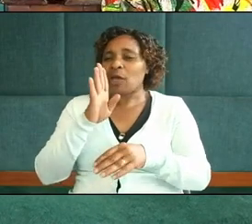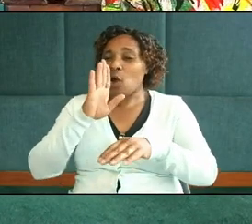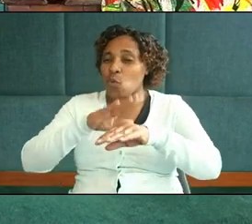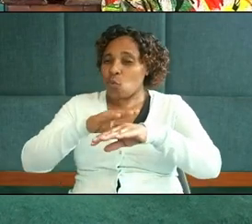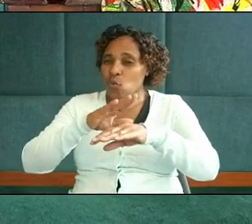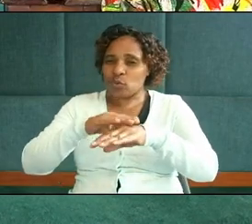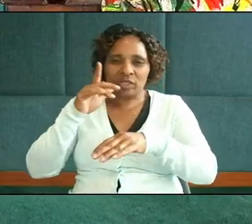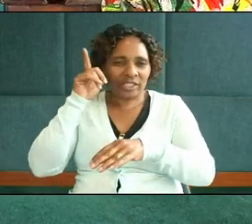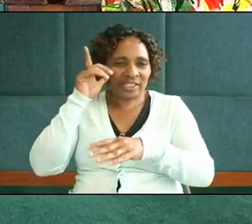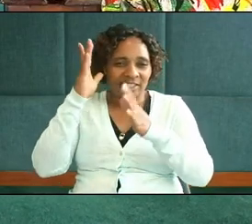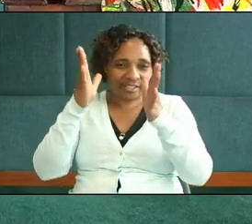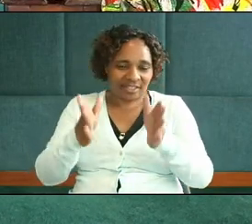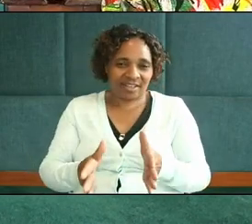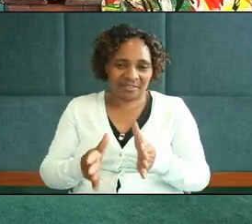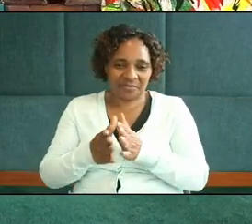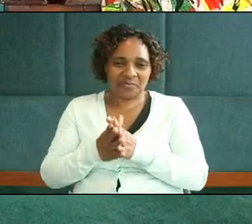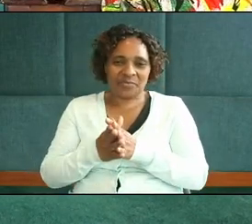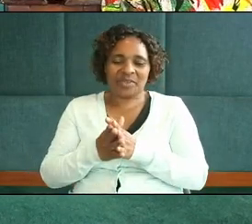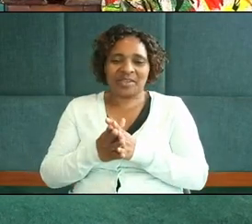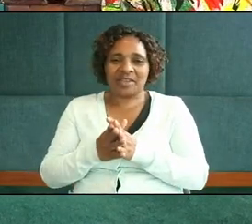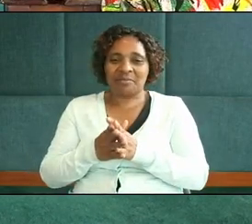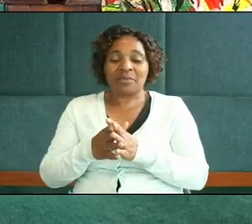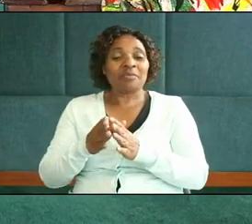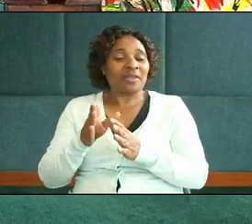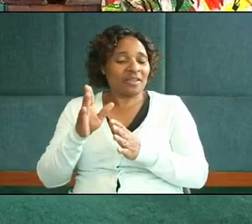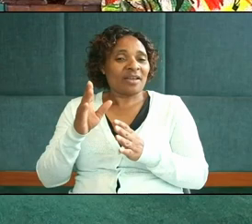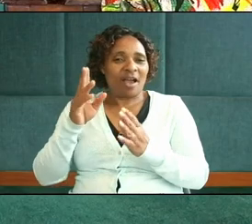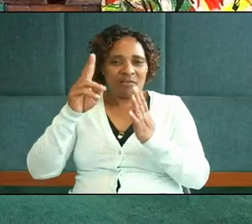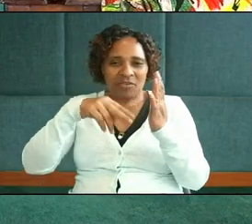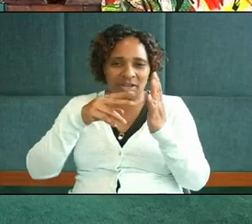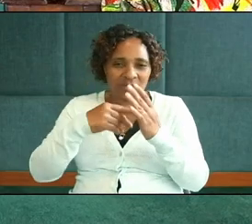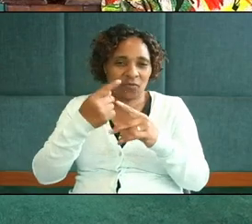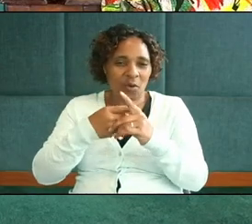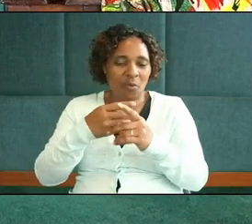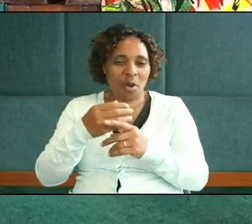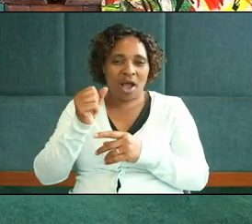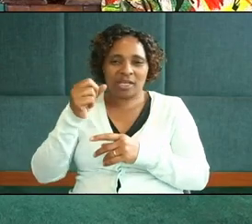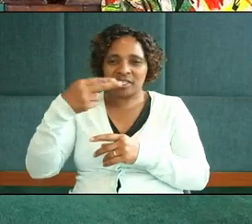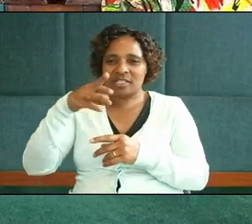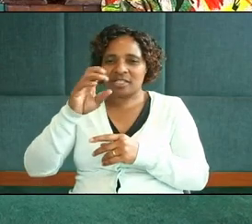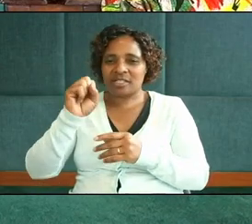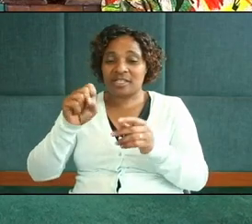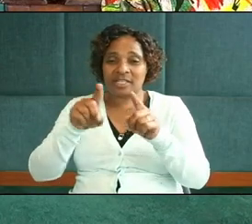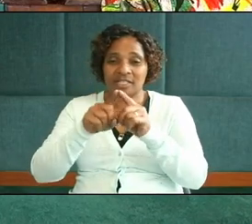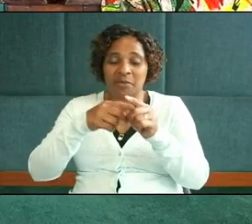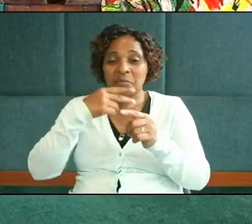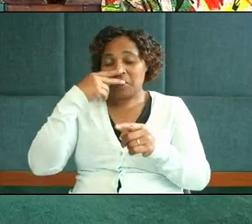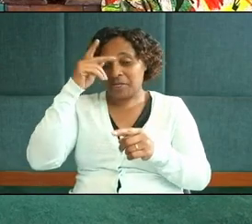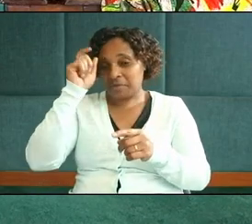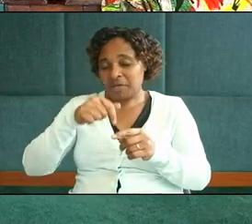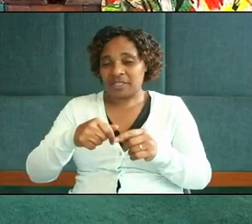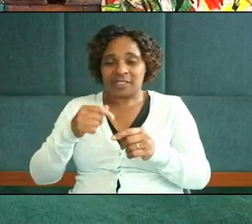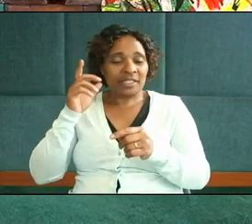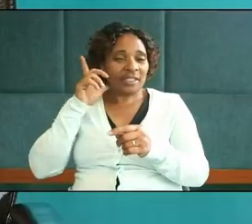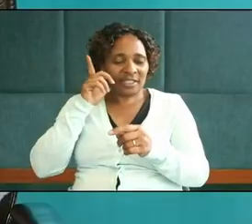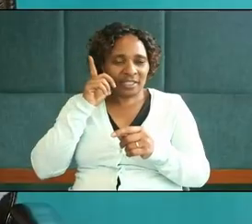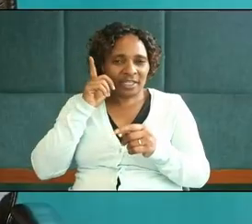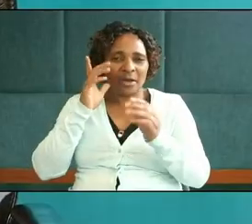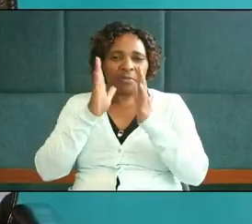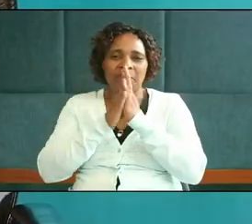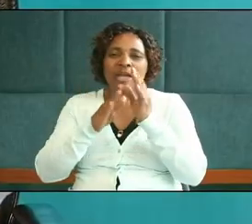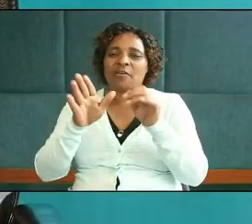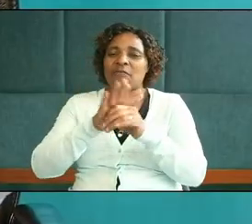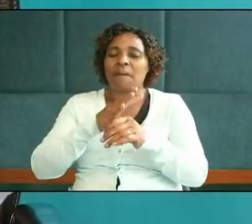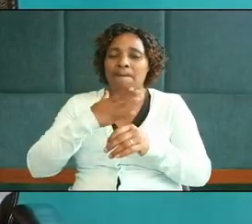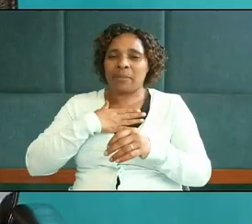Now, hearing it from Ashley, because, yeah, it's important that parents also listen. I want to be prayerful for my children.